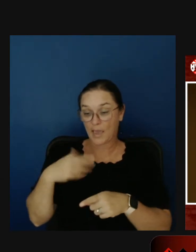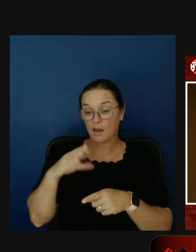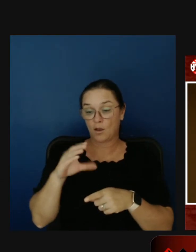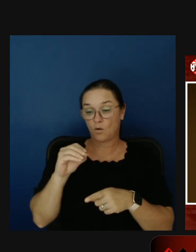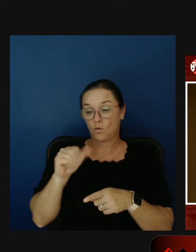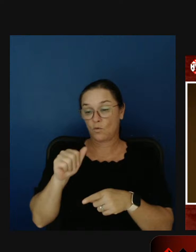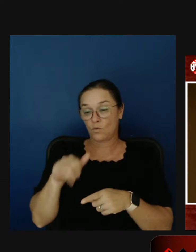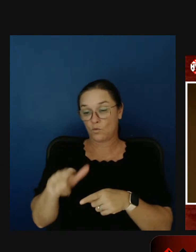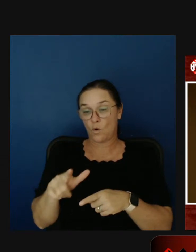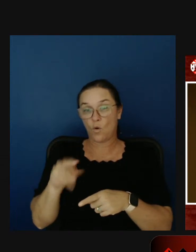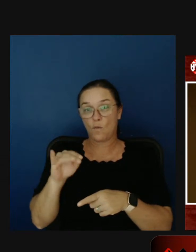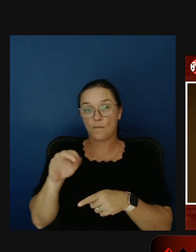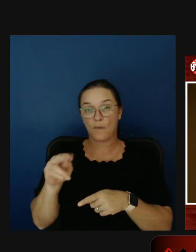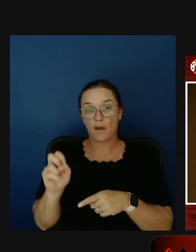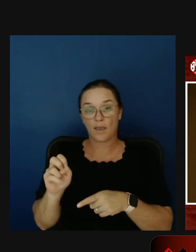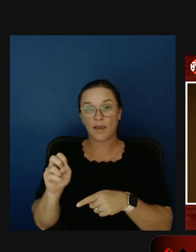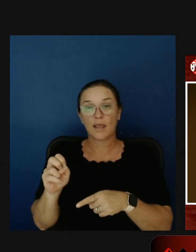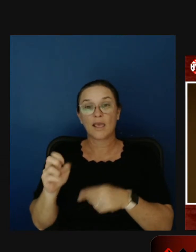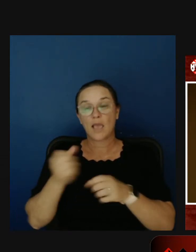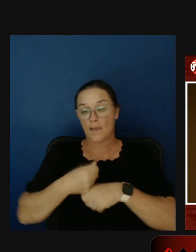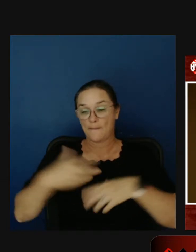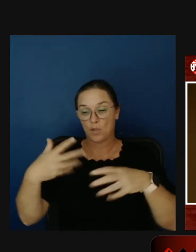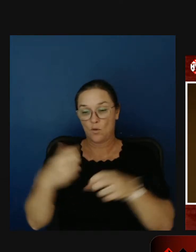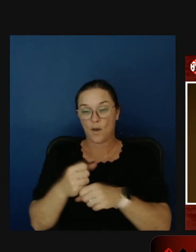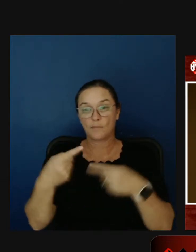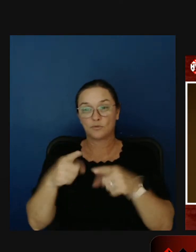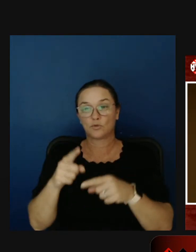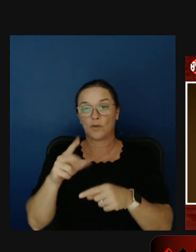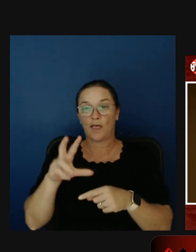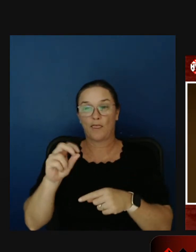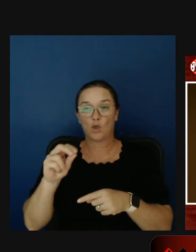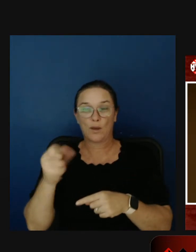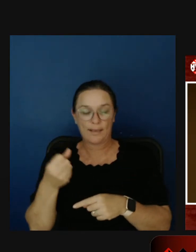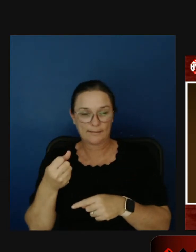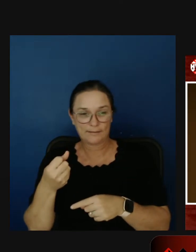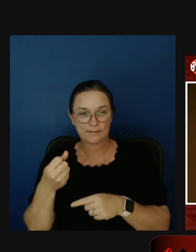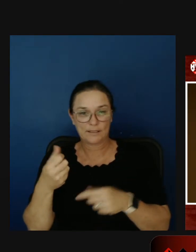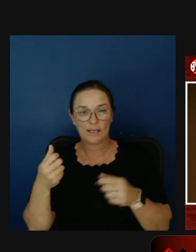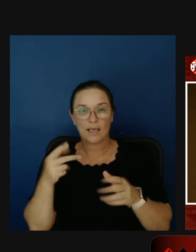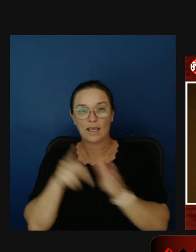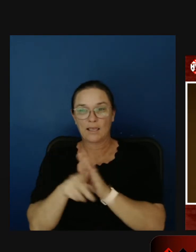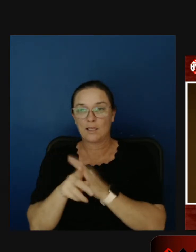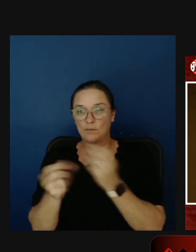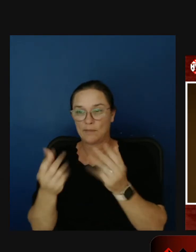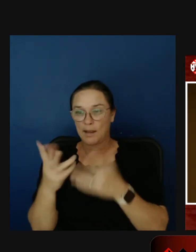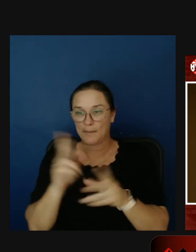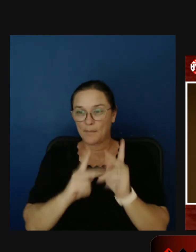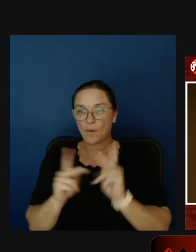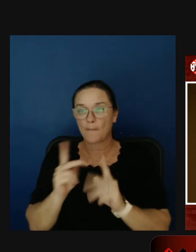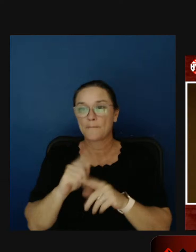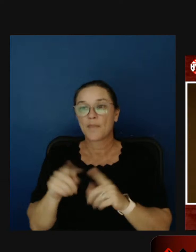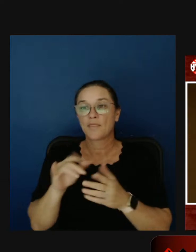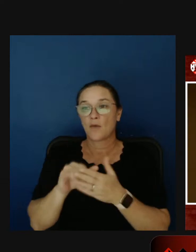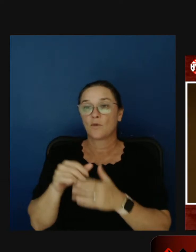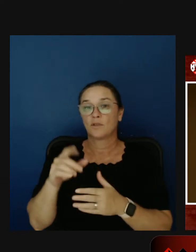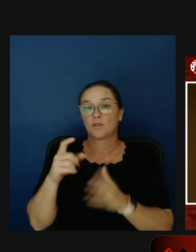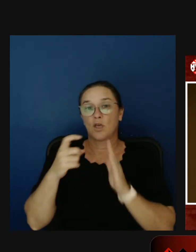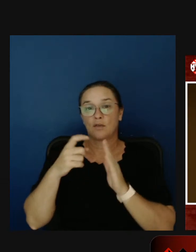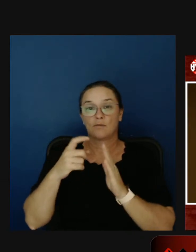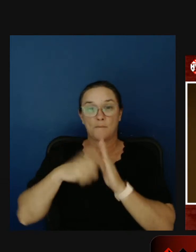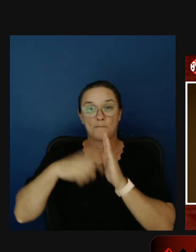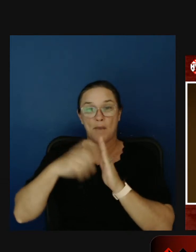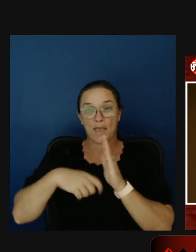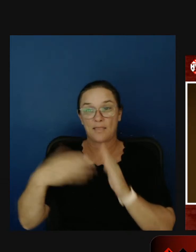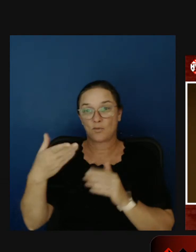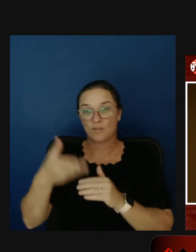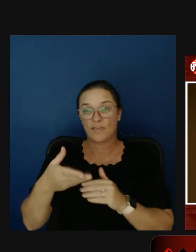the mine blew up, killed about 50 people. But that was one of many coal mines that were throughout the state of